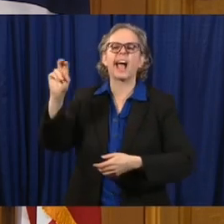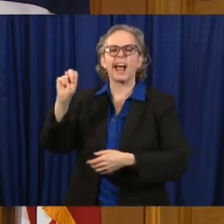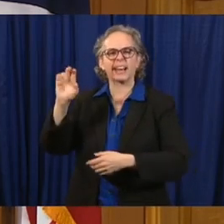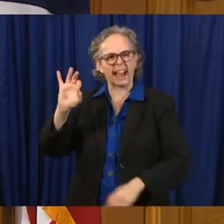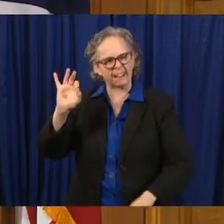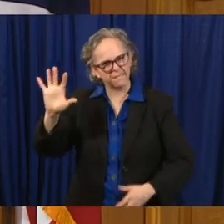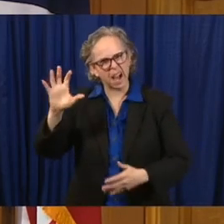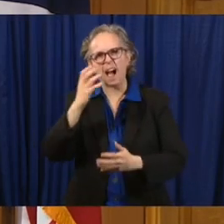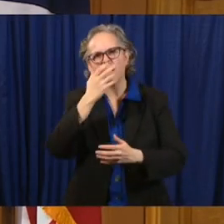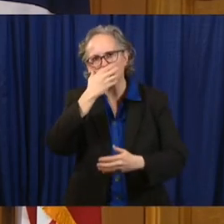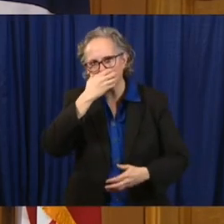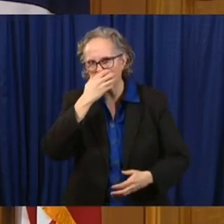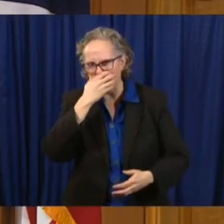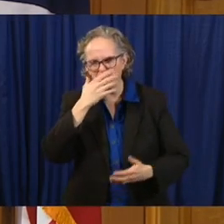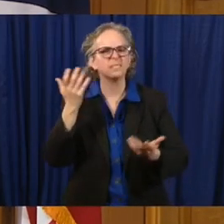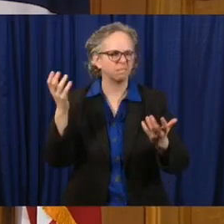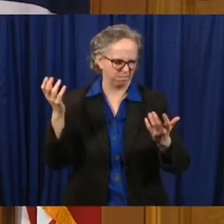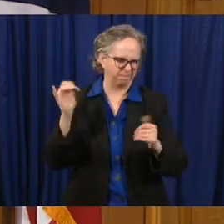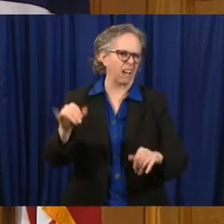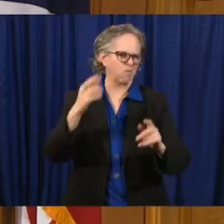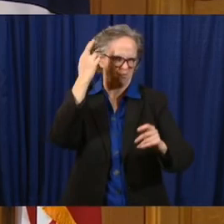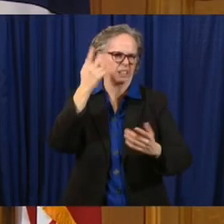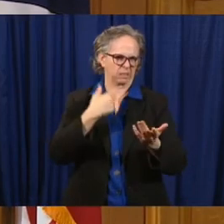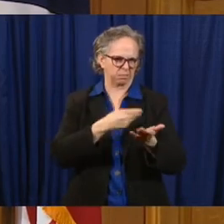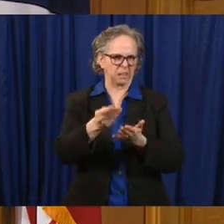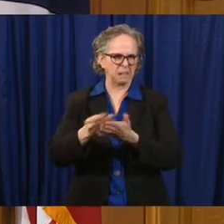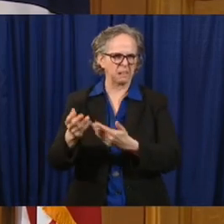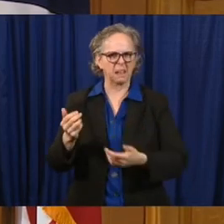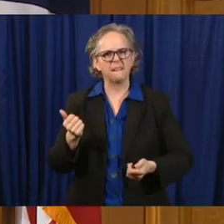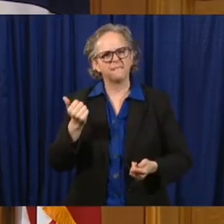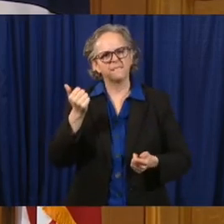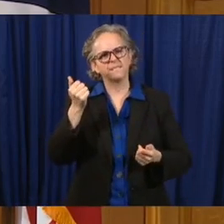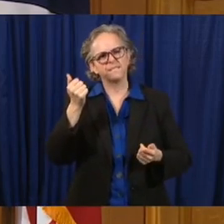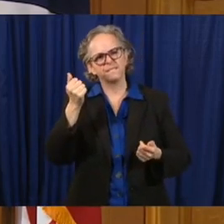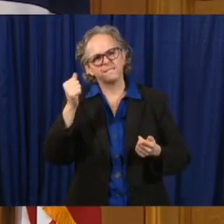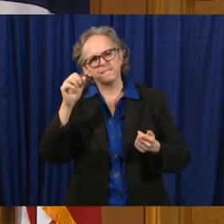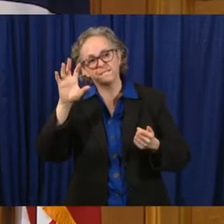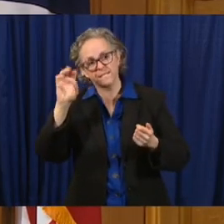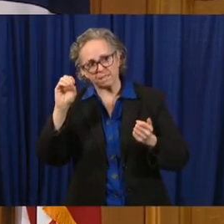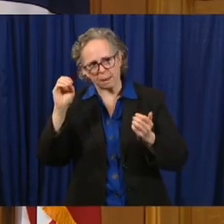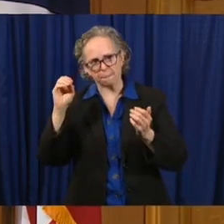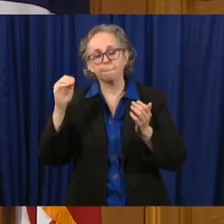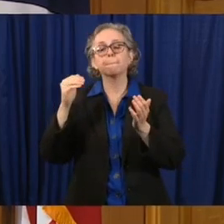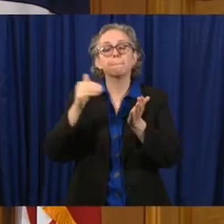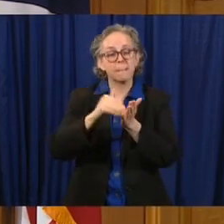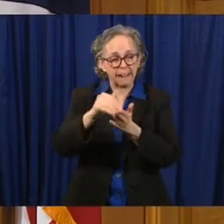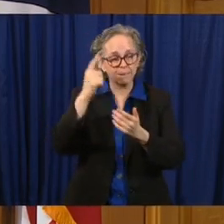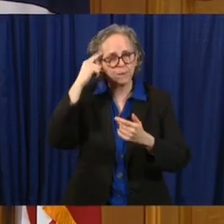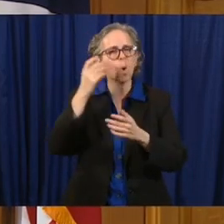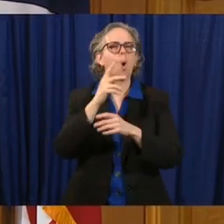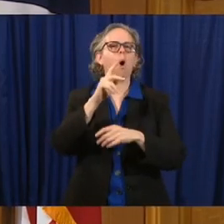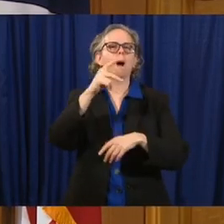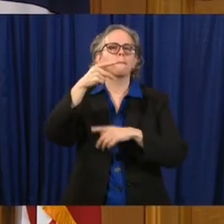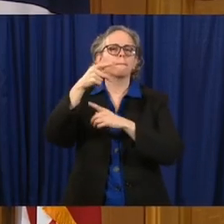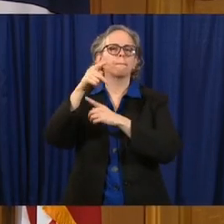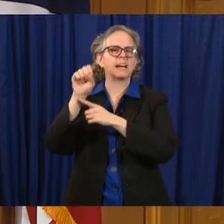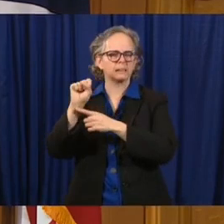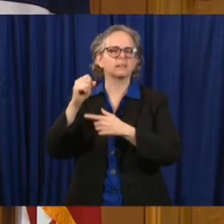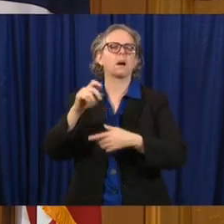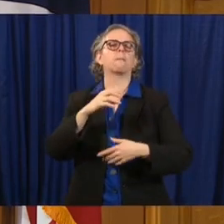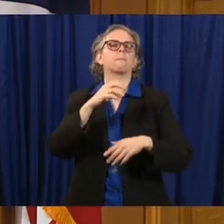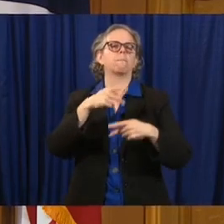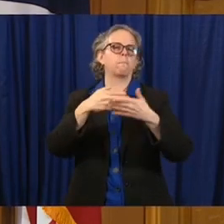and $50 million for the Department of Public Safety for personal protection equipment. Again, we thank